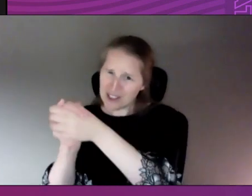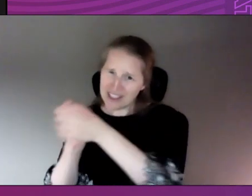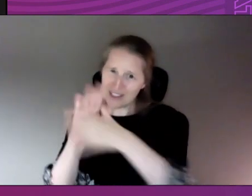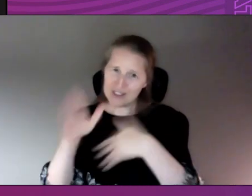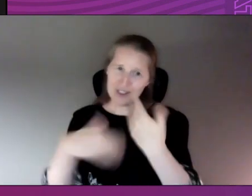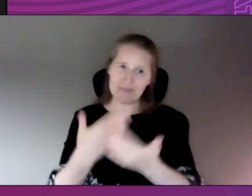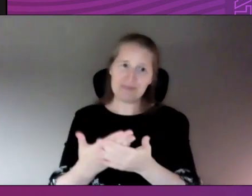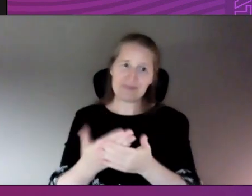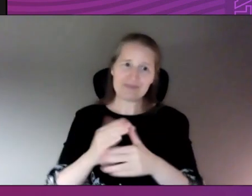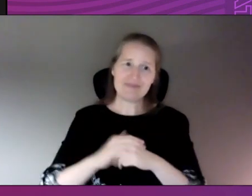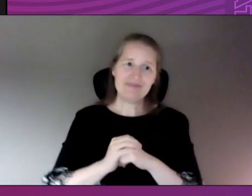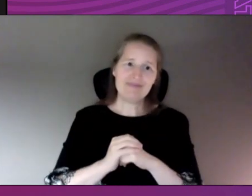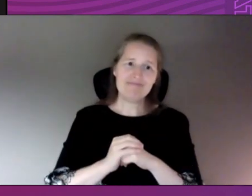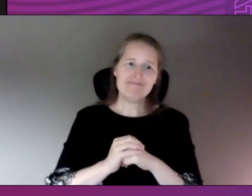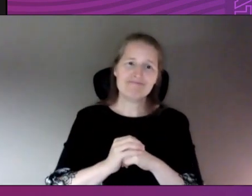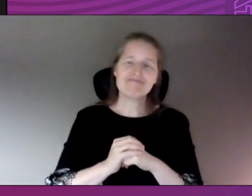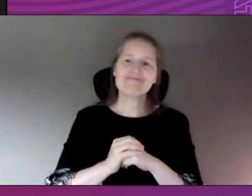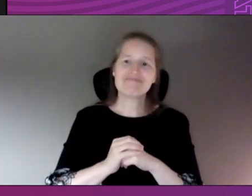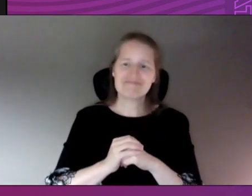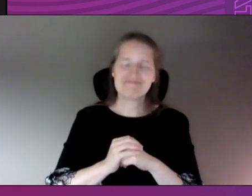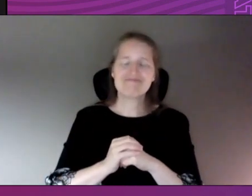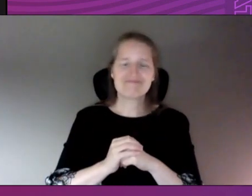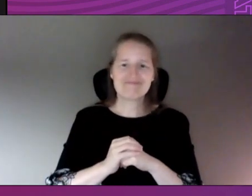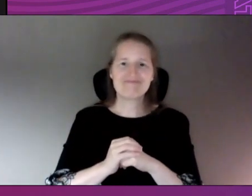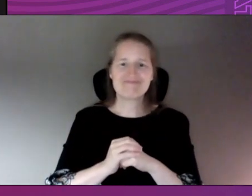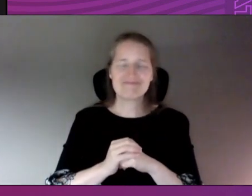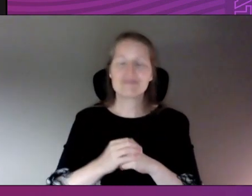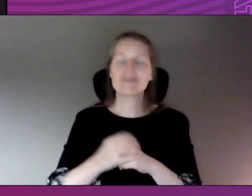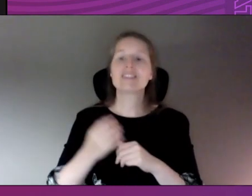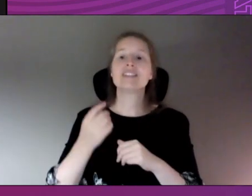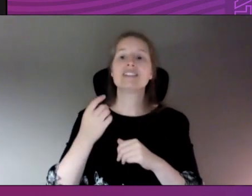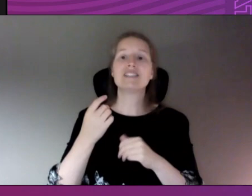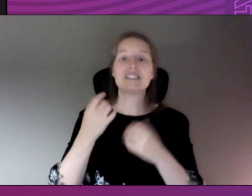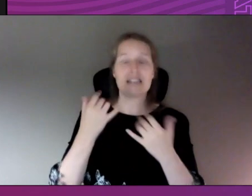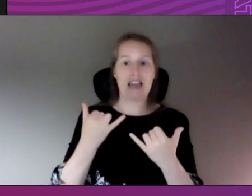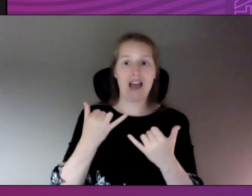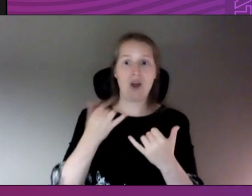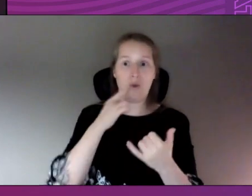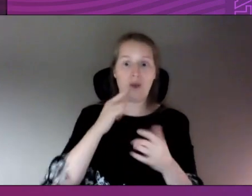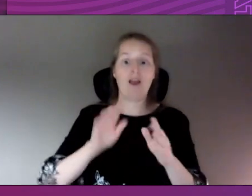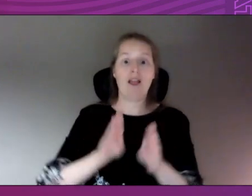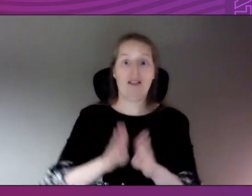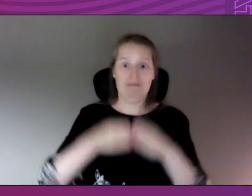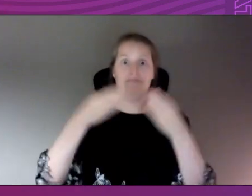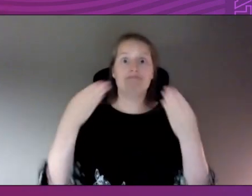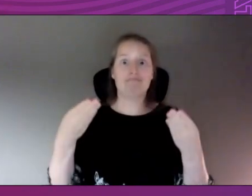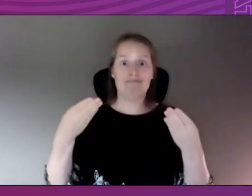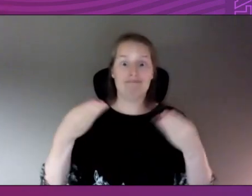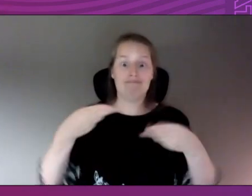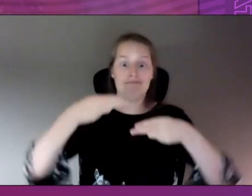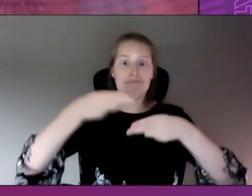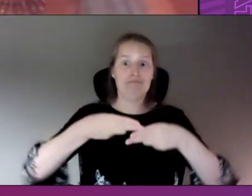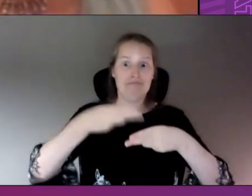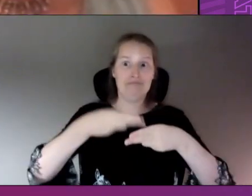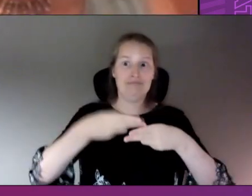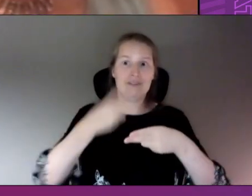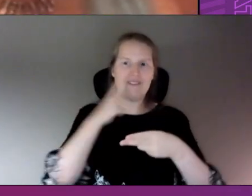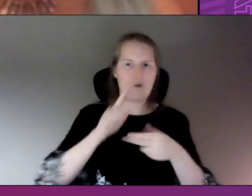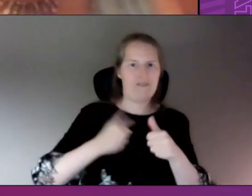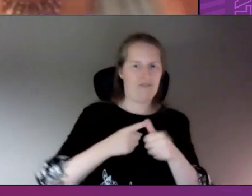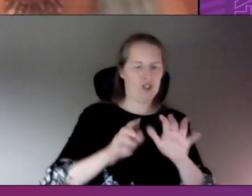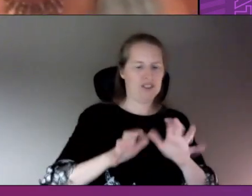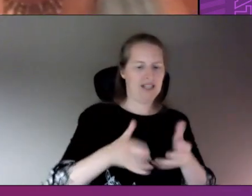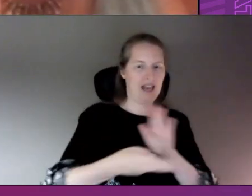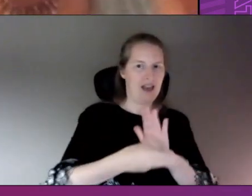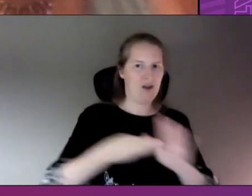Right? Yay. It's pretty amazing. Okay, it's time to reveal who the recipient of the 2020